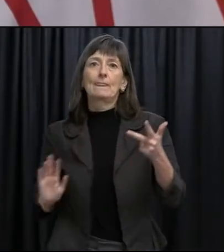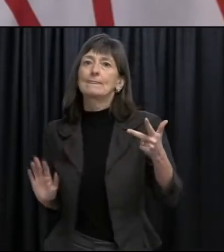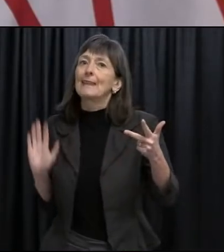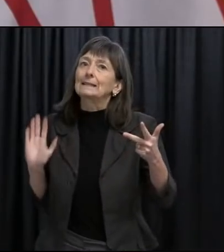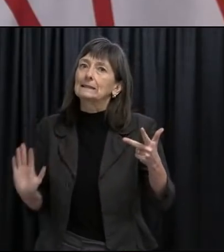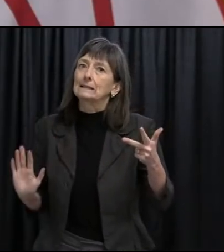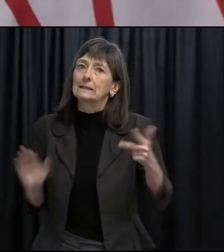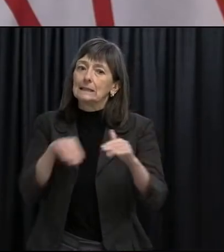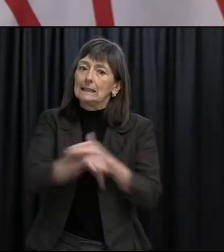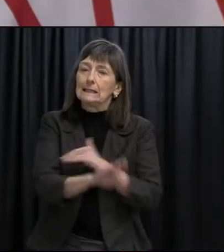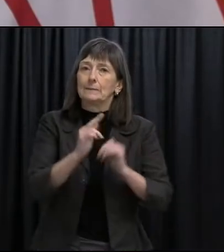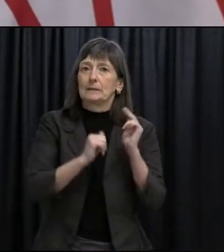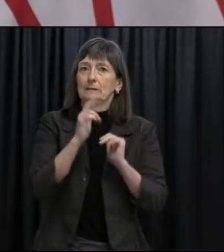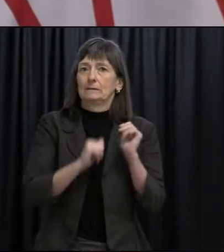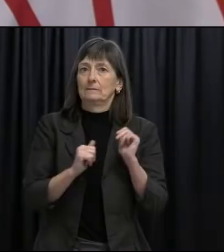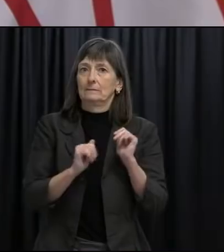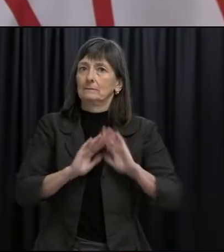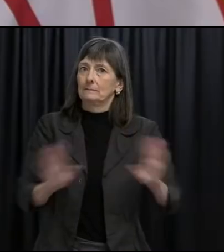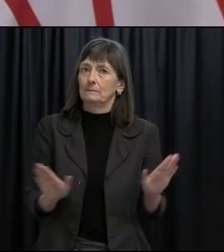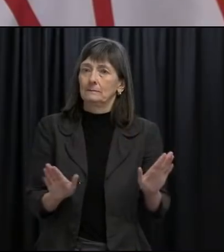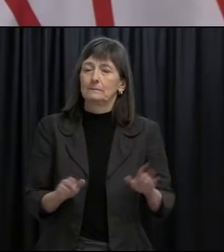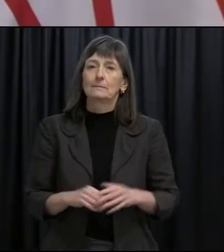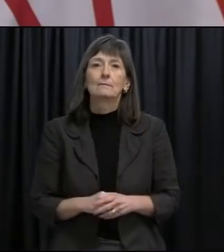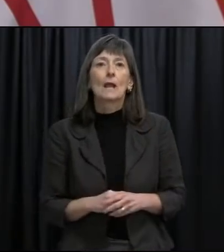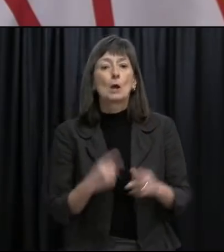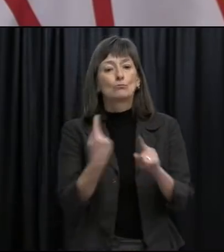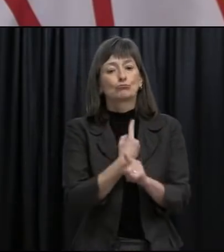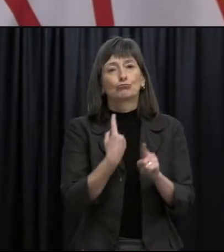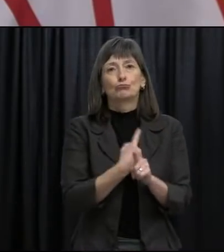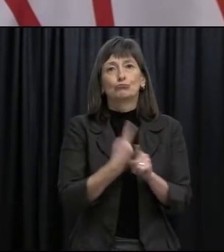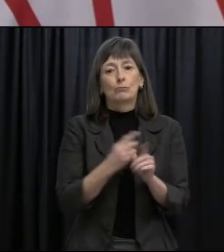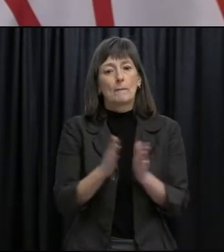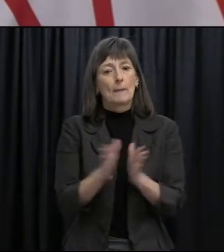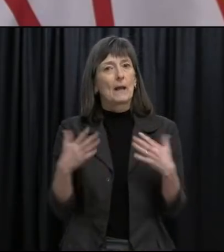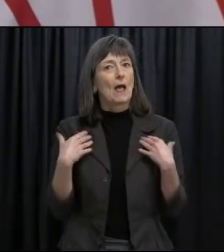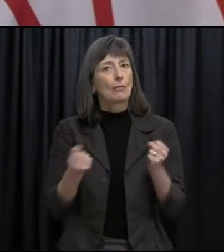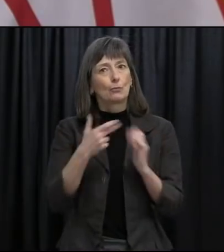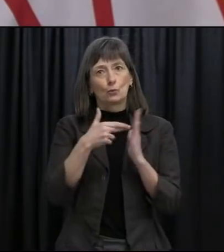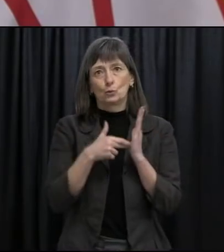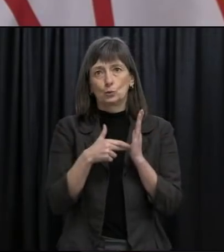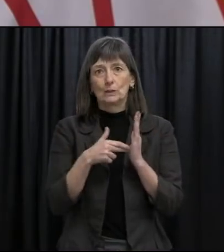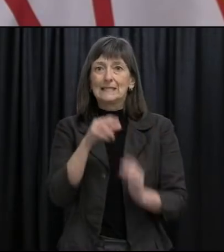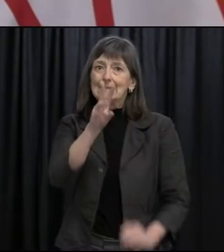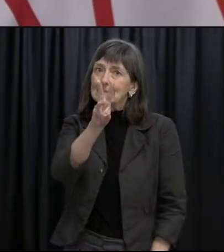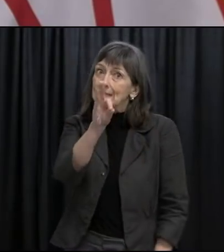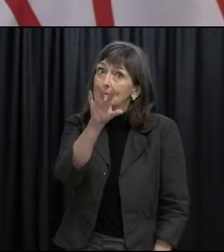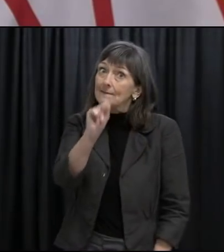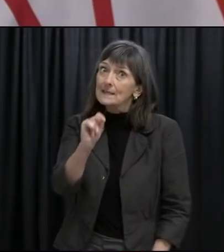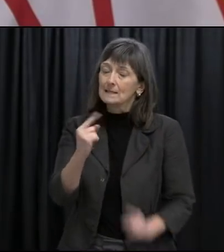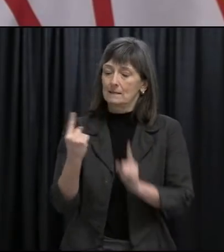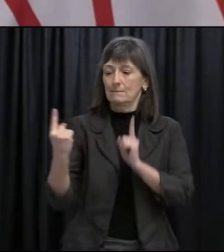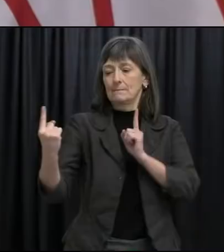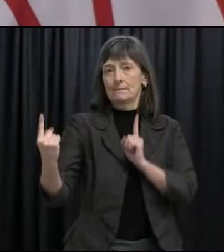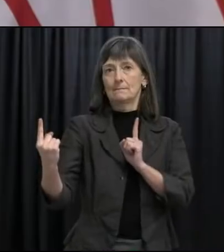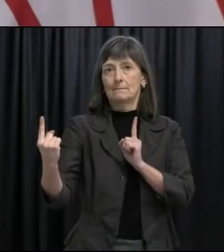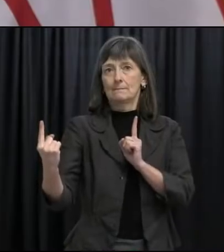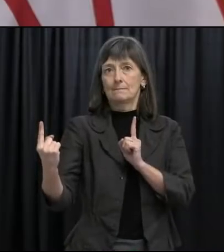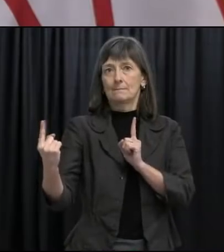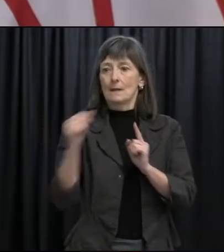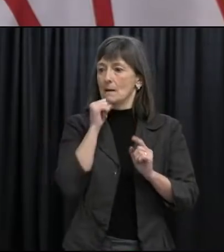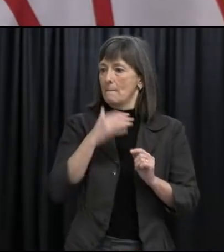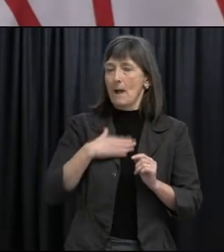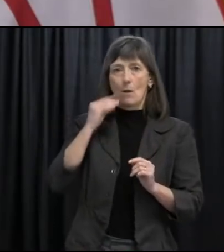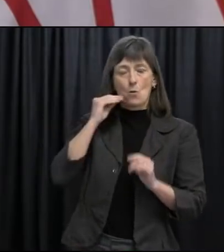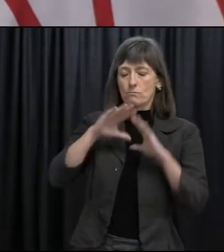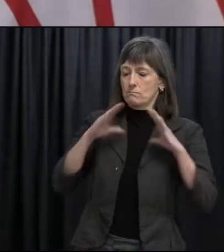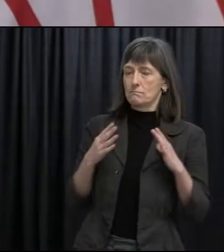Proper public health measures are critical. Make sure there is at least 6 feet distance between yourself and others who are not in your bubble,